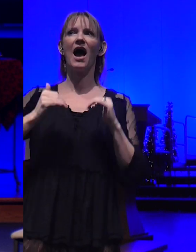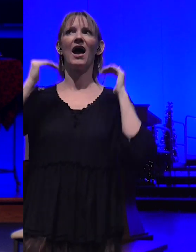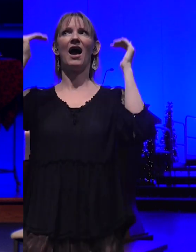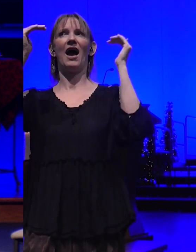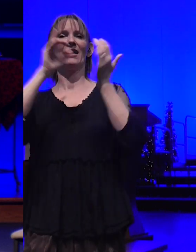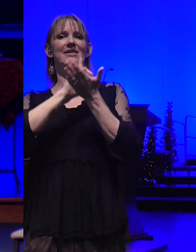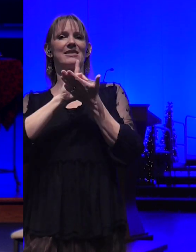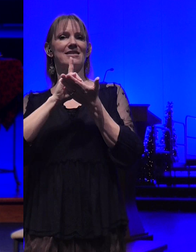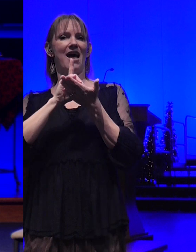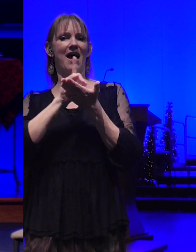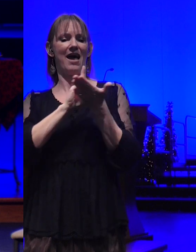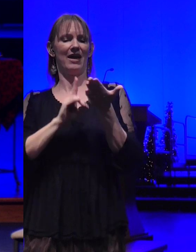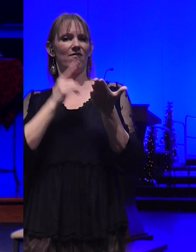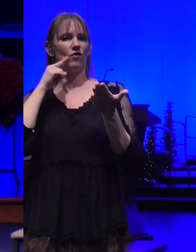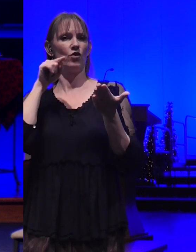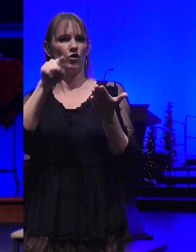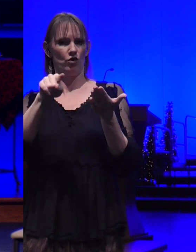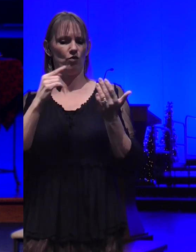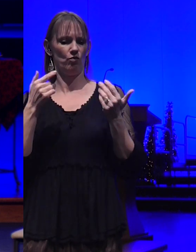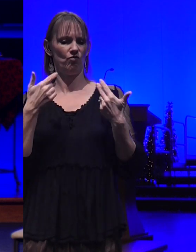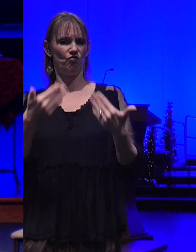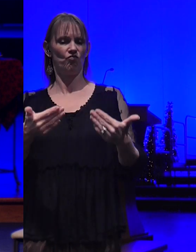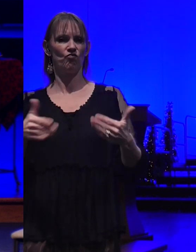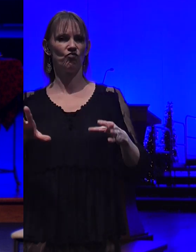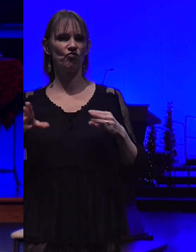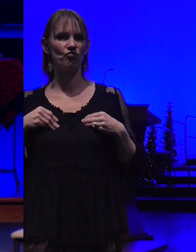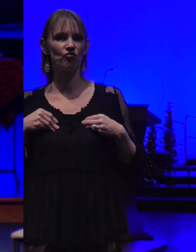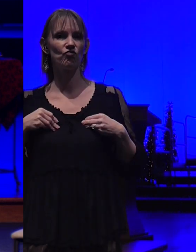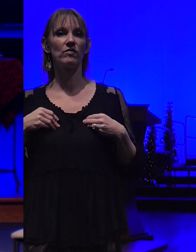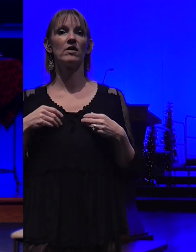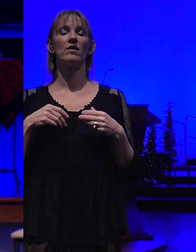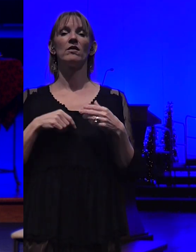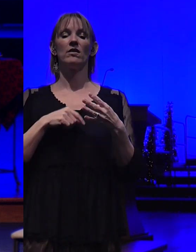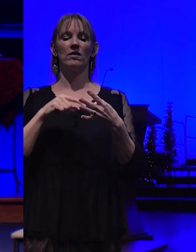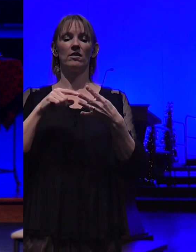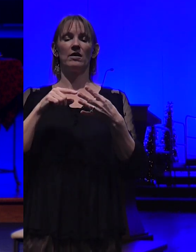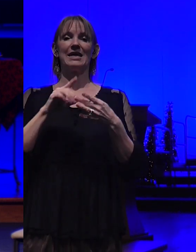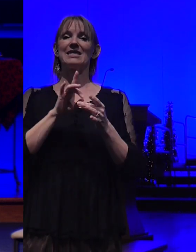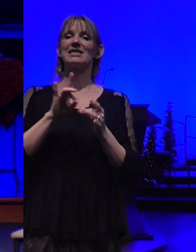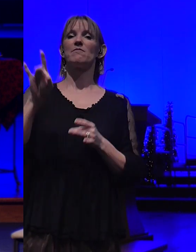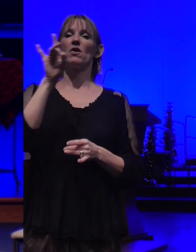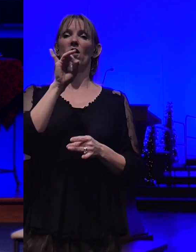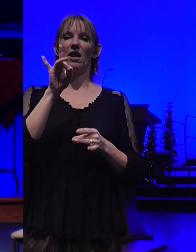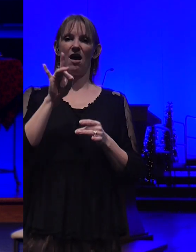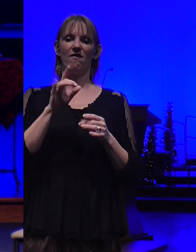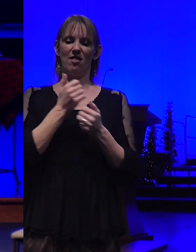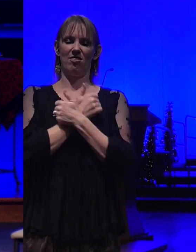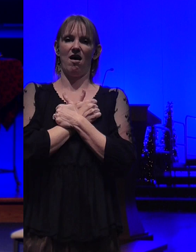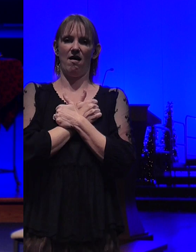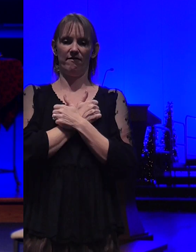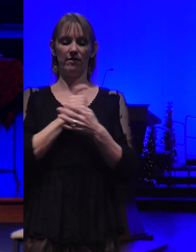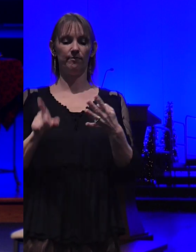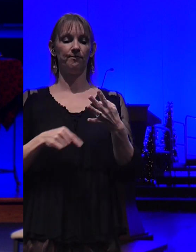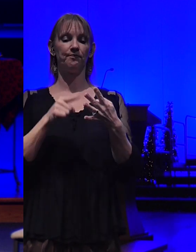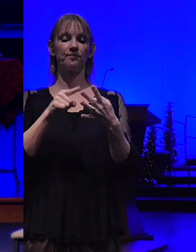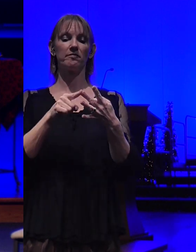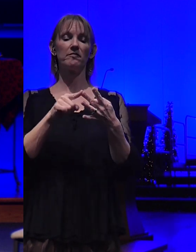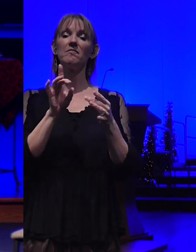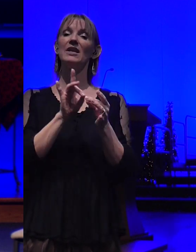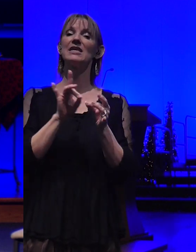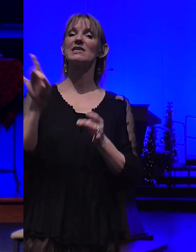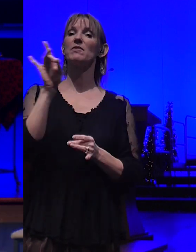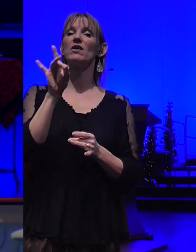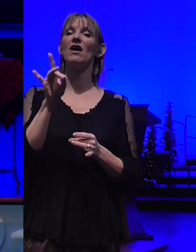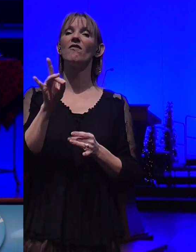store and reverse those laws. The spirit of an unfolding love. Secondly, it's the spirit of